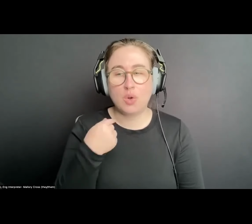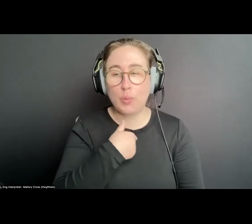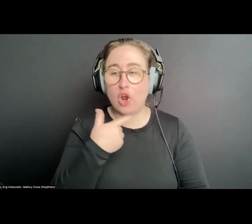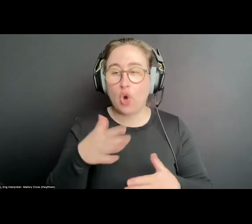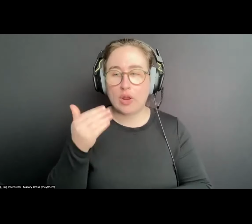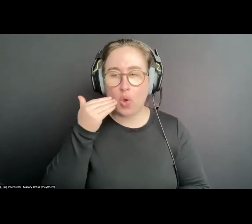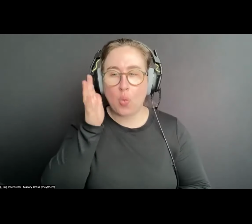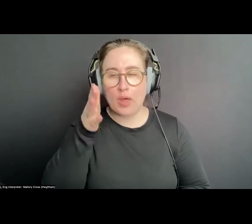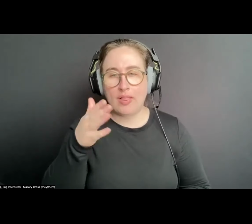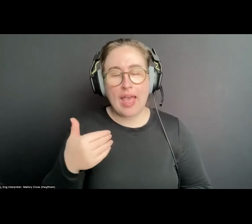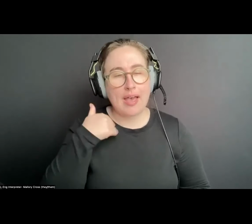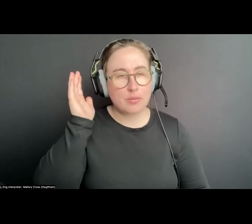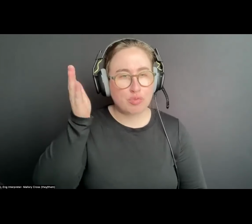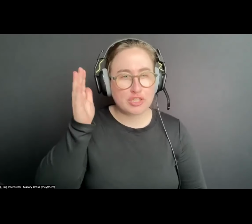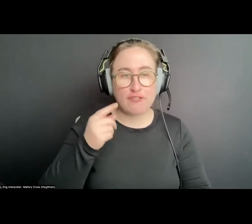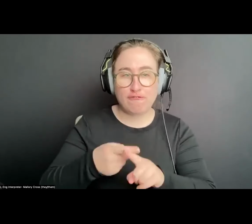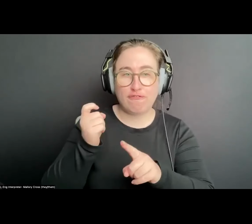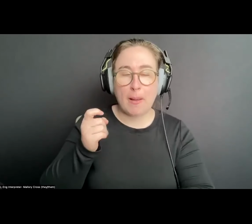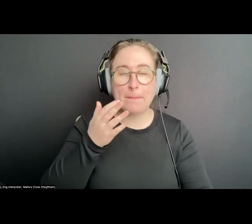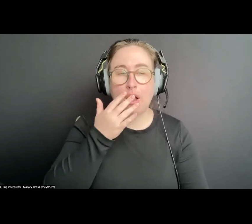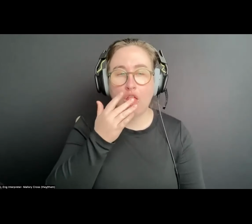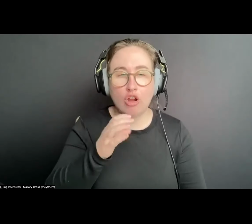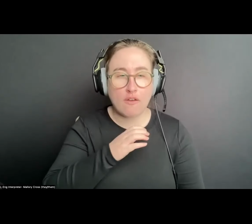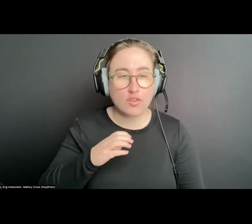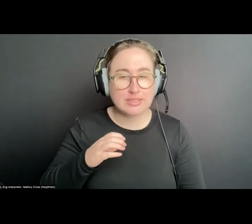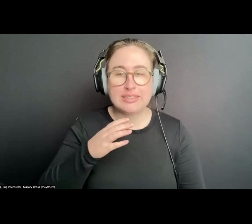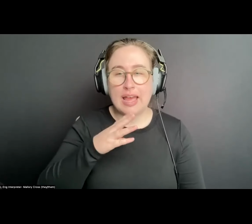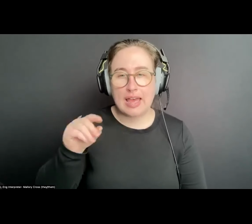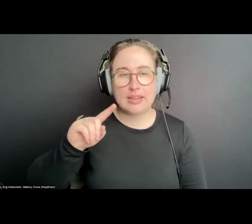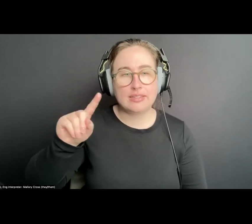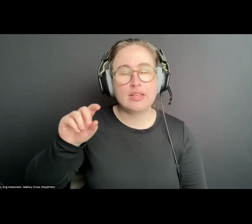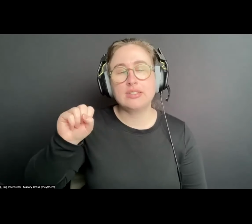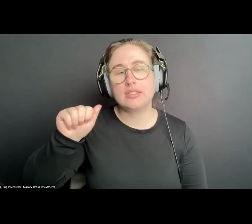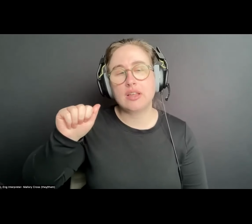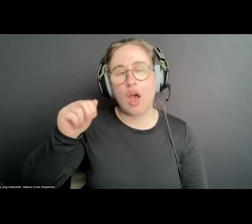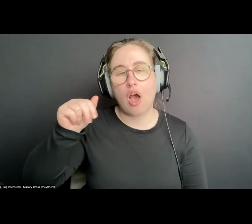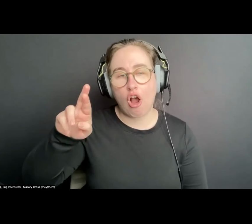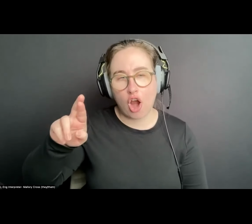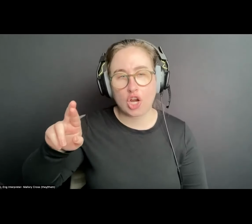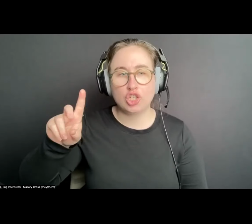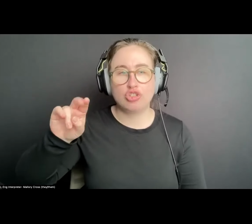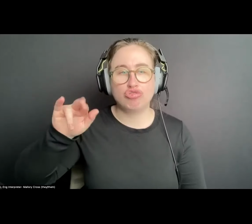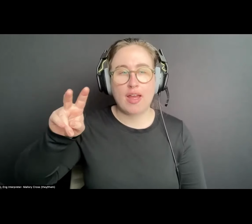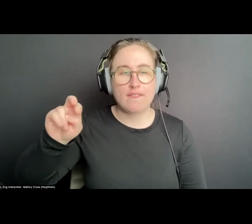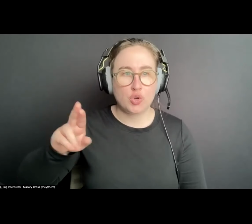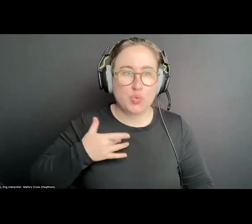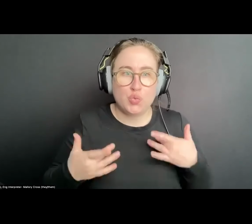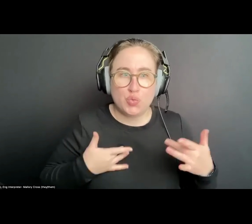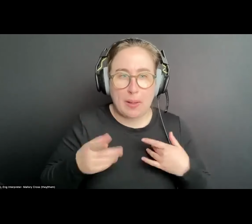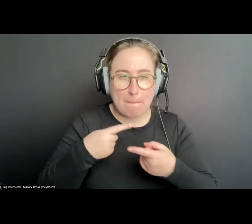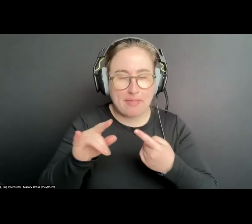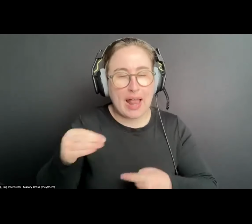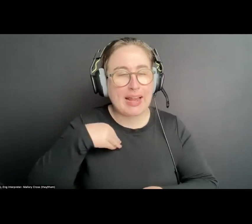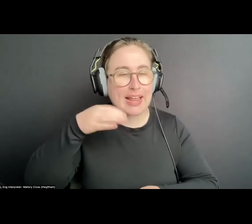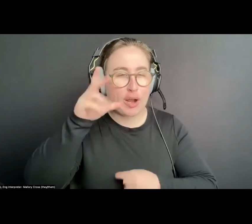we're going to have a presentation from Color Congress and Sahar Driver. So we're super excited about that and to hear about the